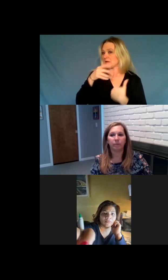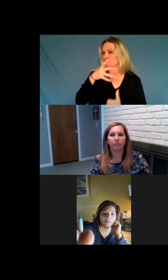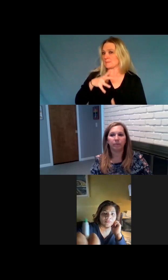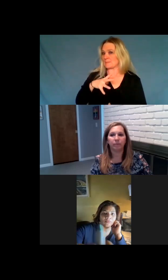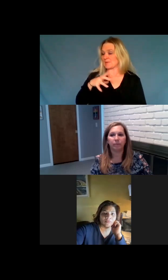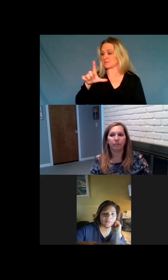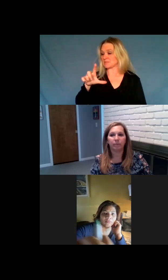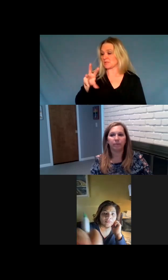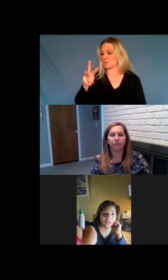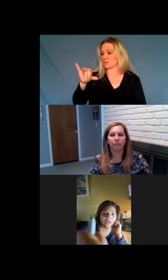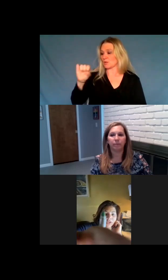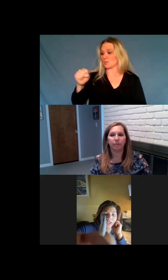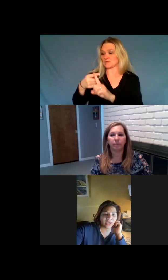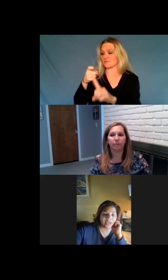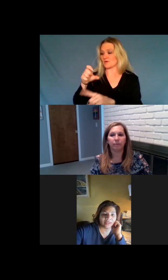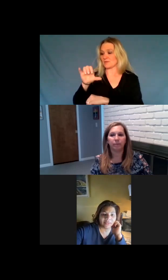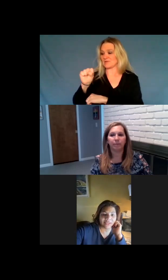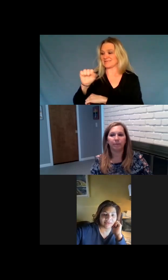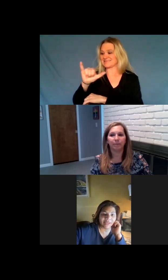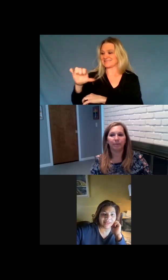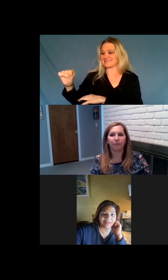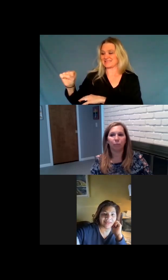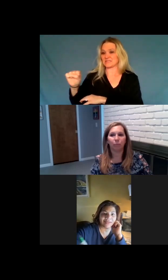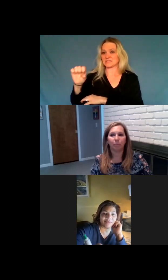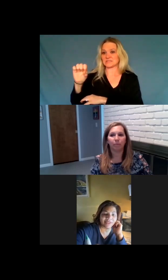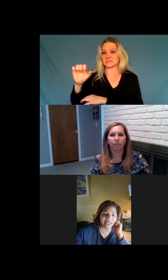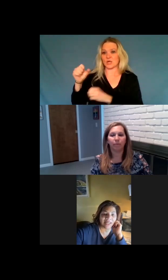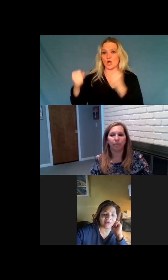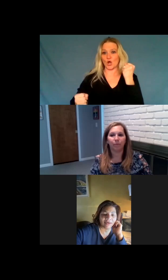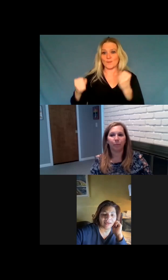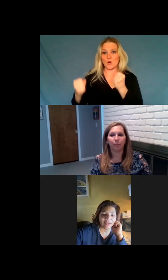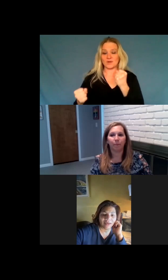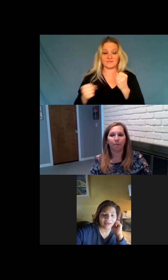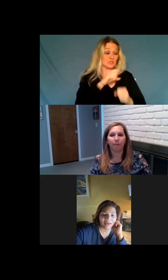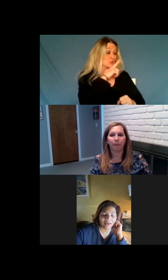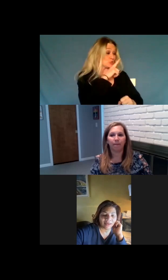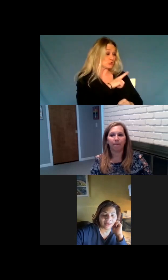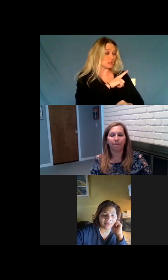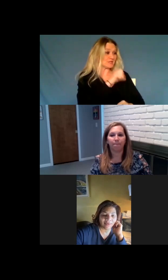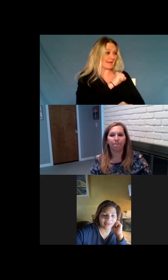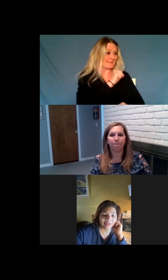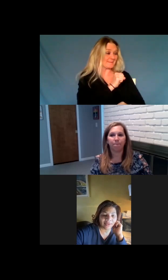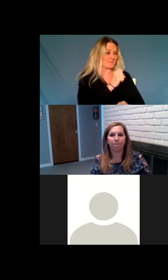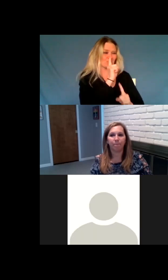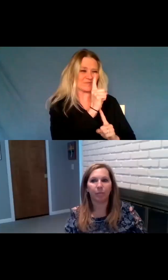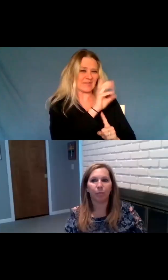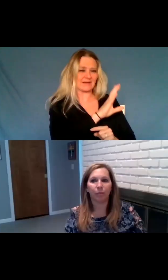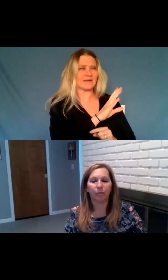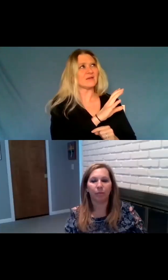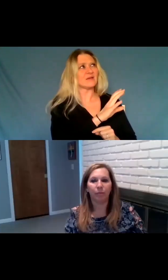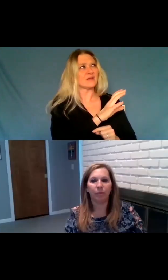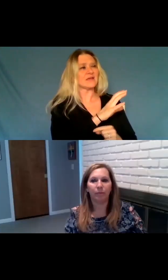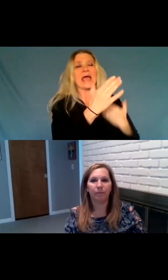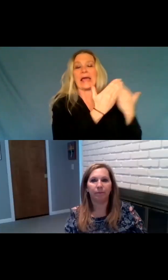CIS Automotive? You sure can. Let me try to get this all put together. Okay. Okay, well, I don't know.